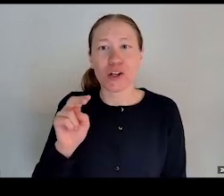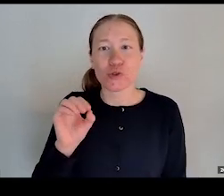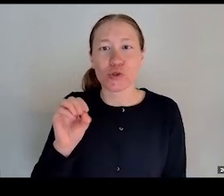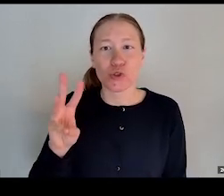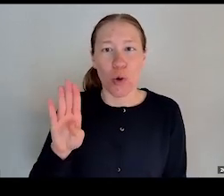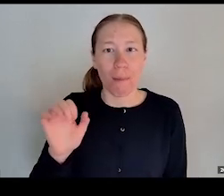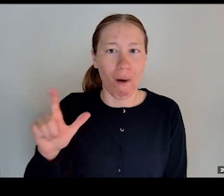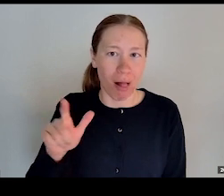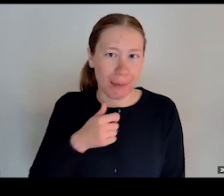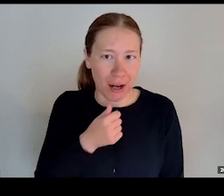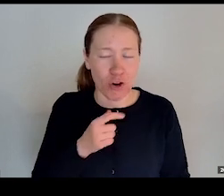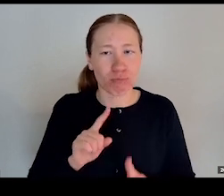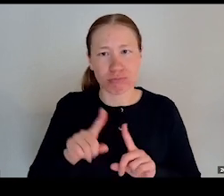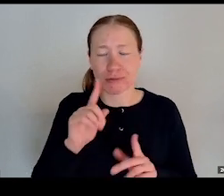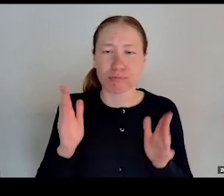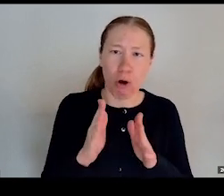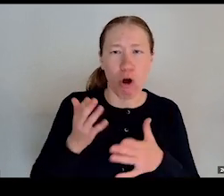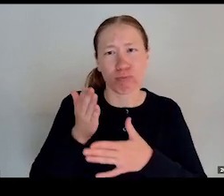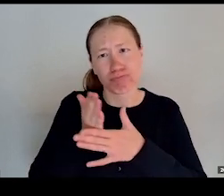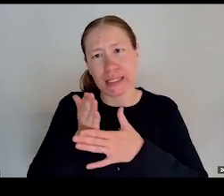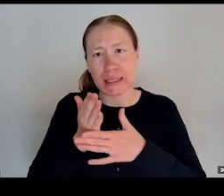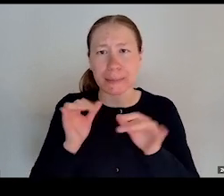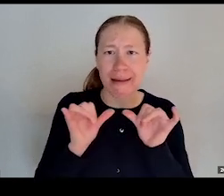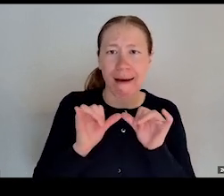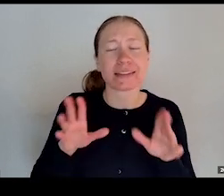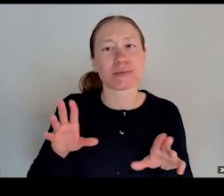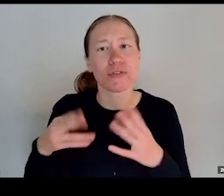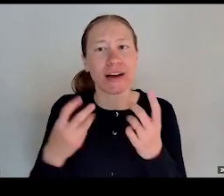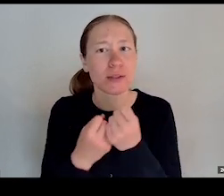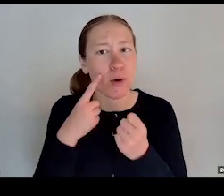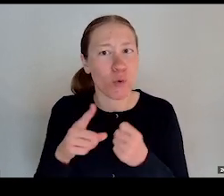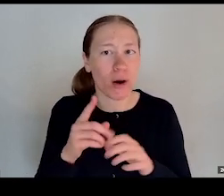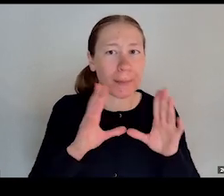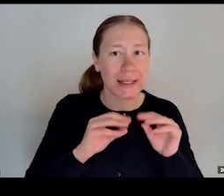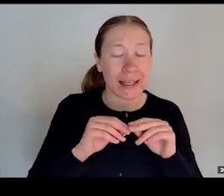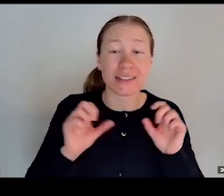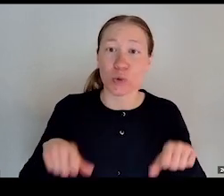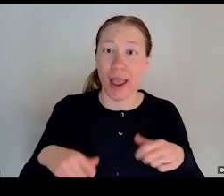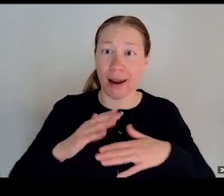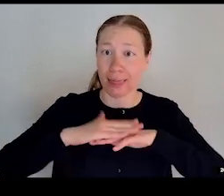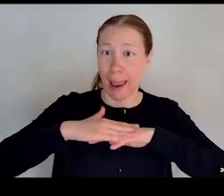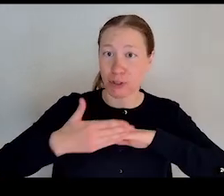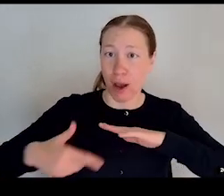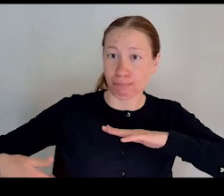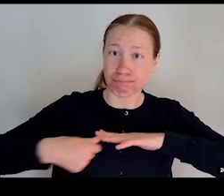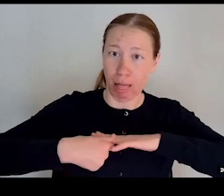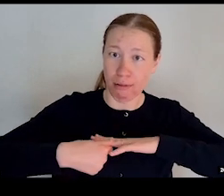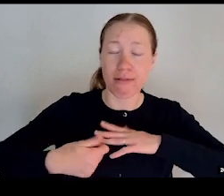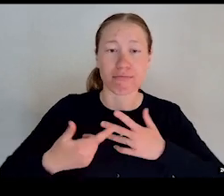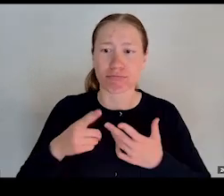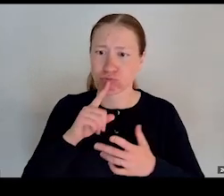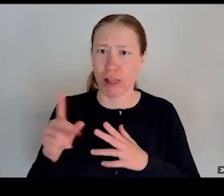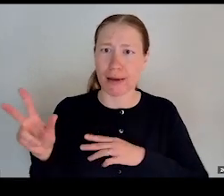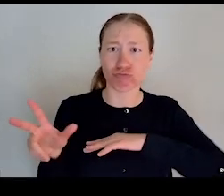called. It's a small to medium size that helps for meetings. It plugs into a laptop by USB and it picks up sound pretty well.